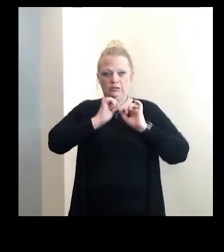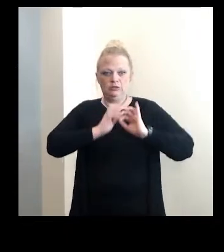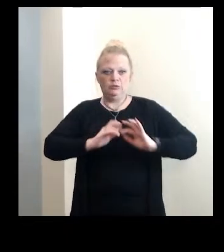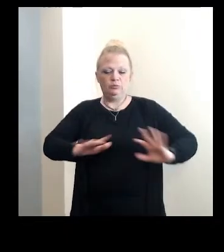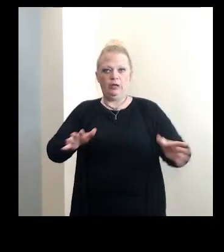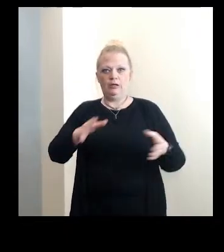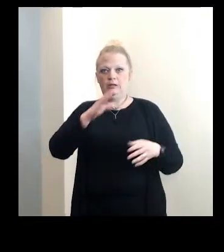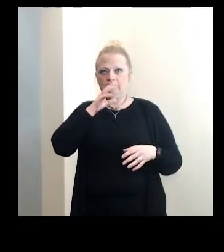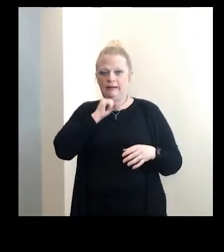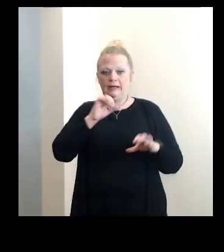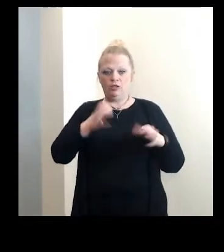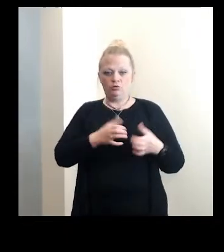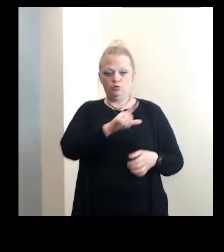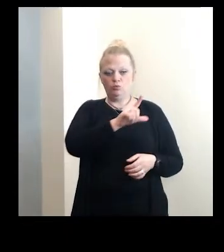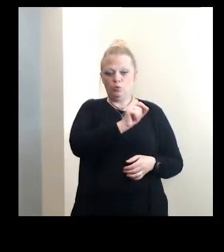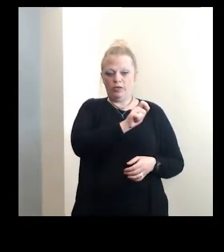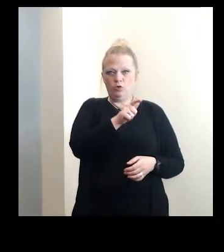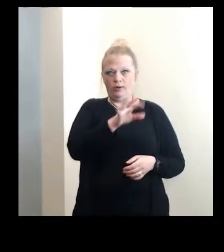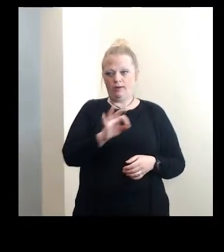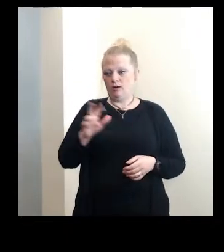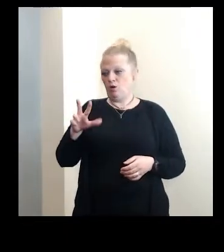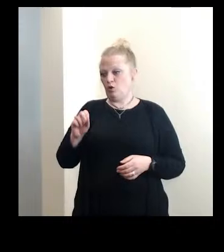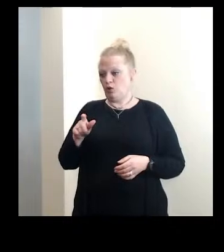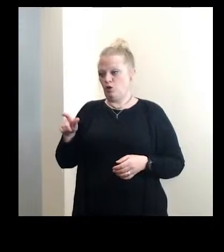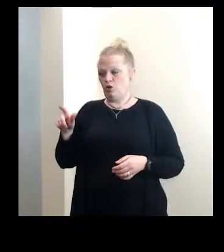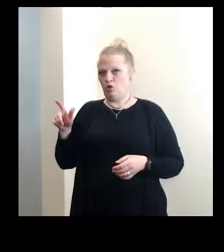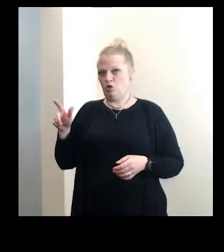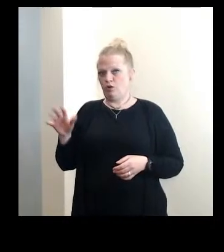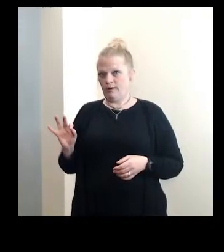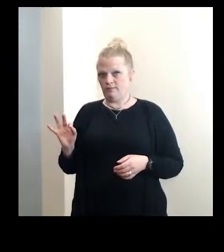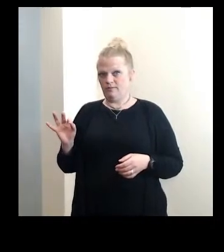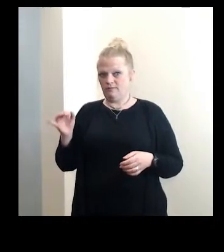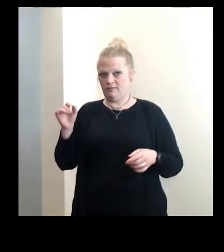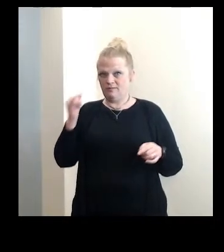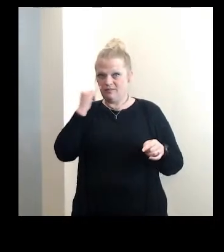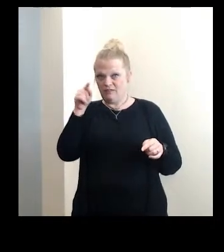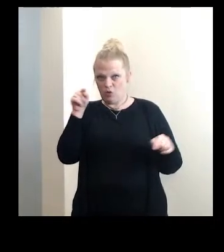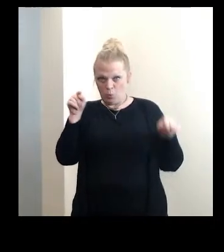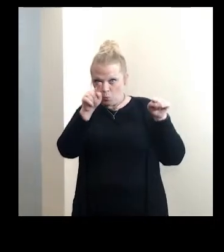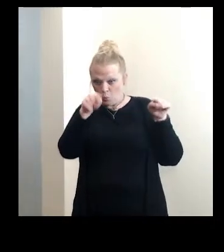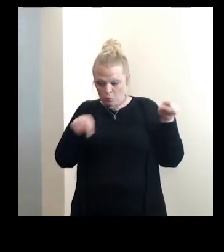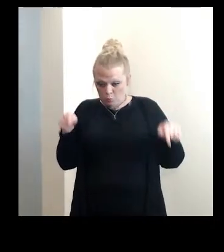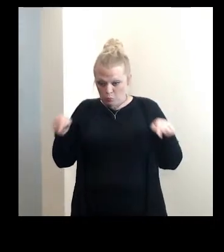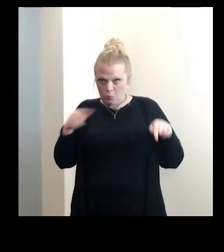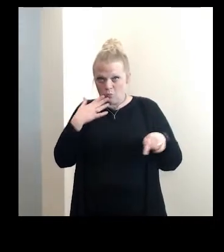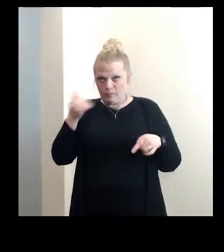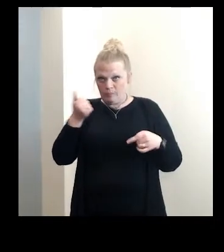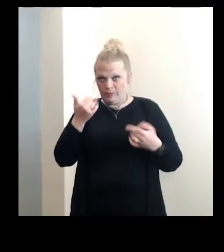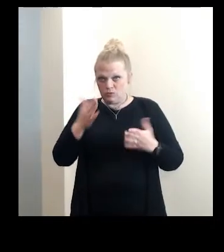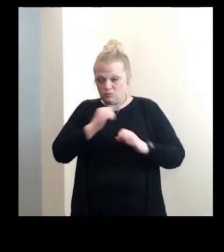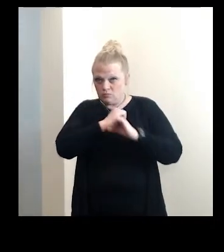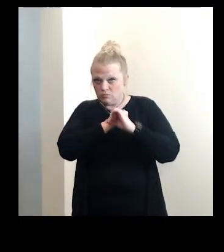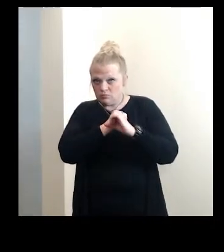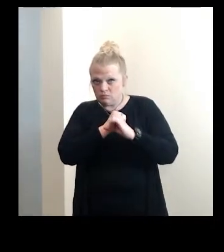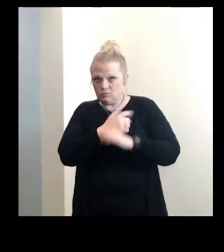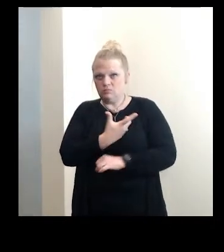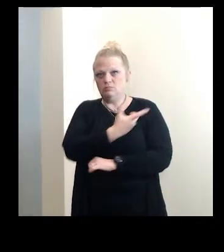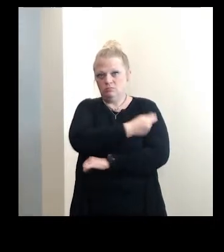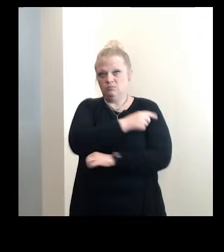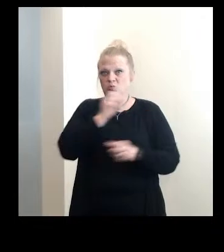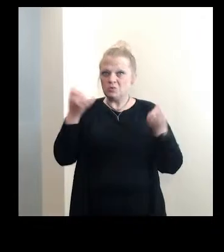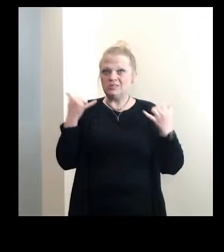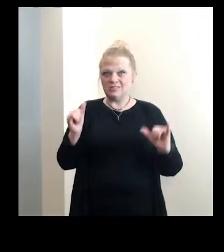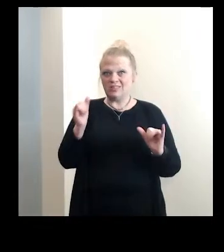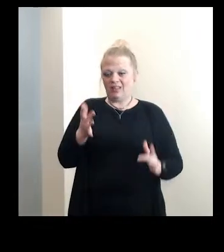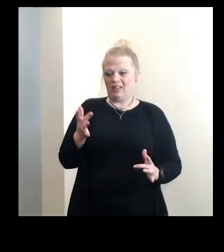groups of 20 to 29, 30 to 39. So if you're in those age groups, the best way to protect yourself is to get vaccinated. You can still catch